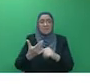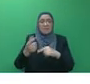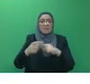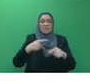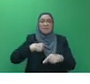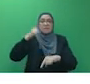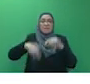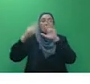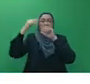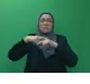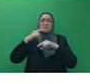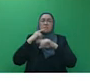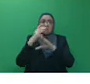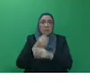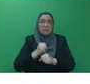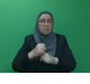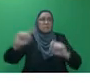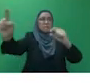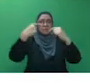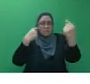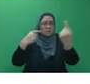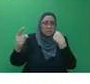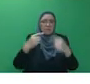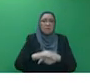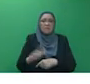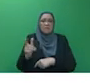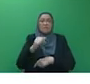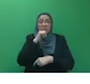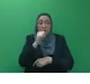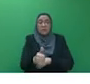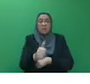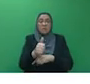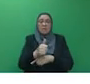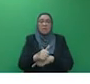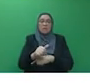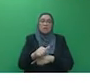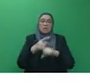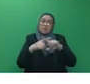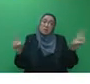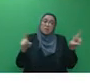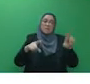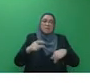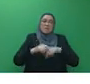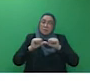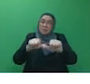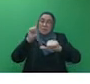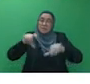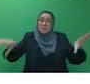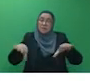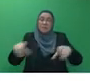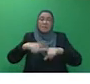results doesn't mean people are to notice you know but if but you got to do it and it also helped that i like what i was doing